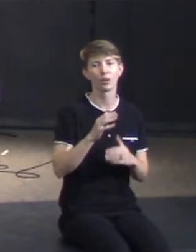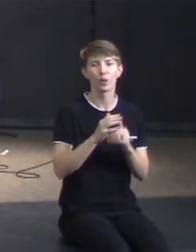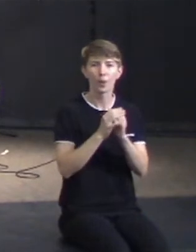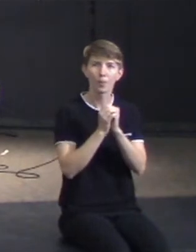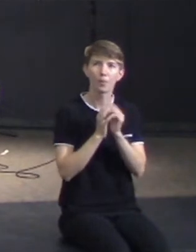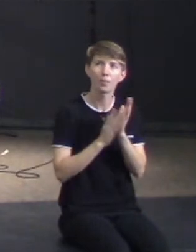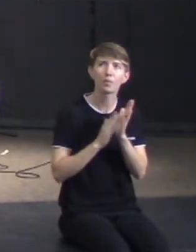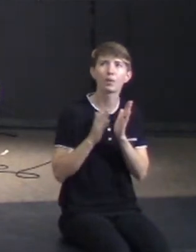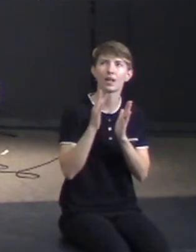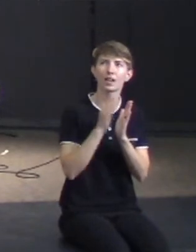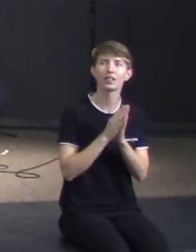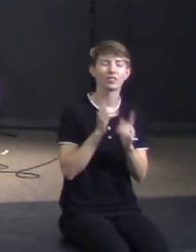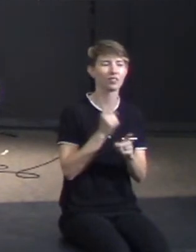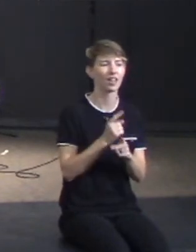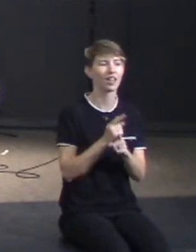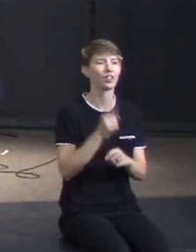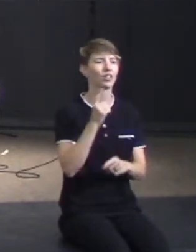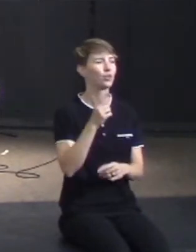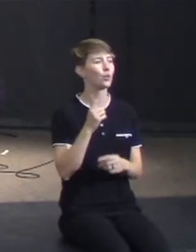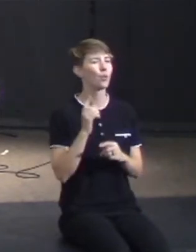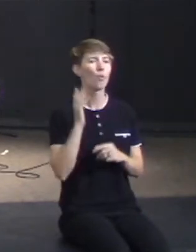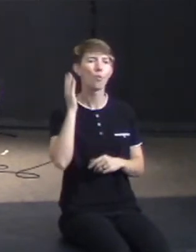you'll eventually get it right.